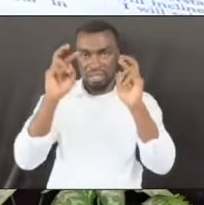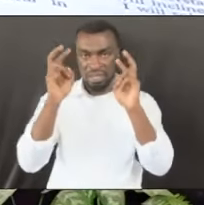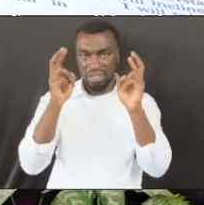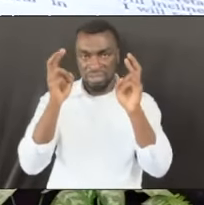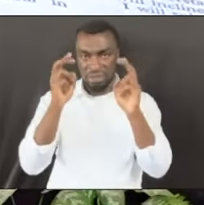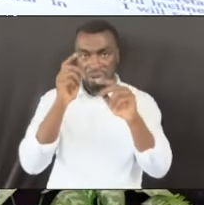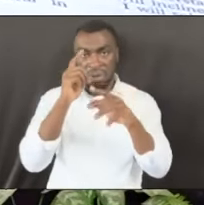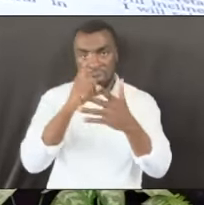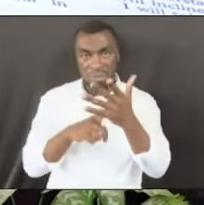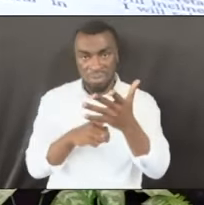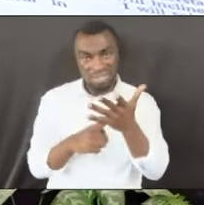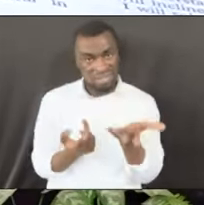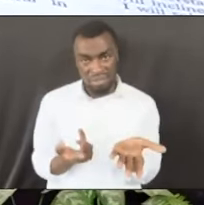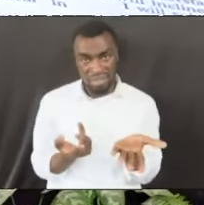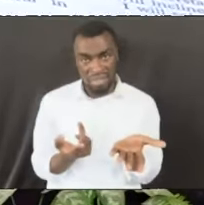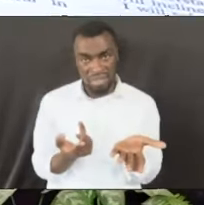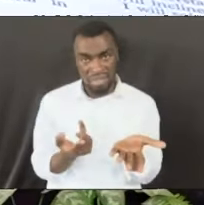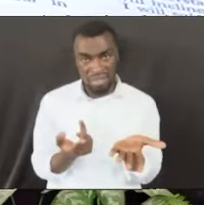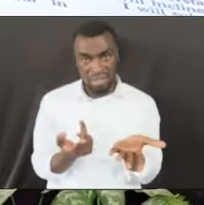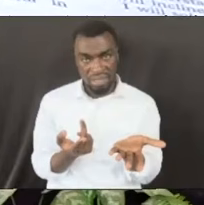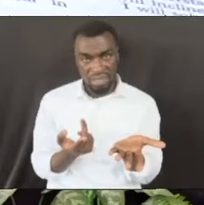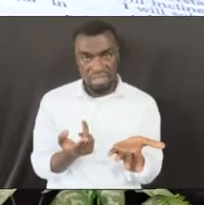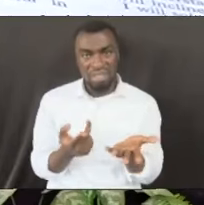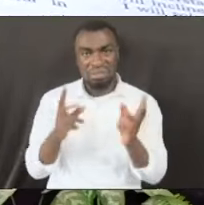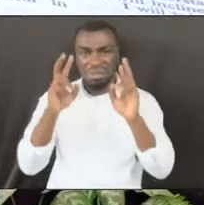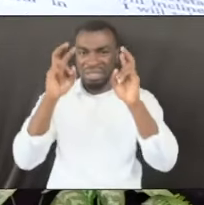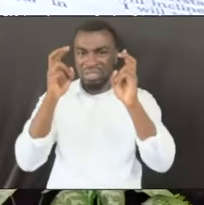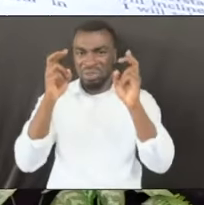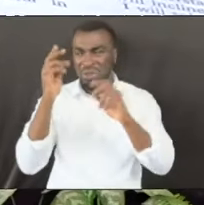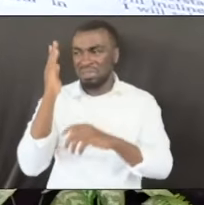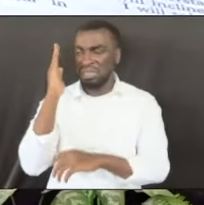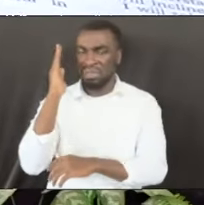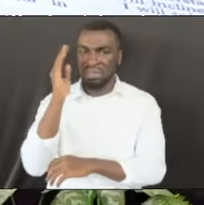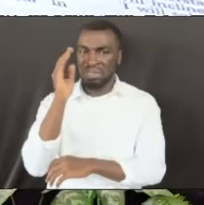whatever it is, maybe issues of insecurity,